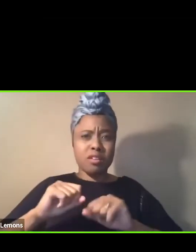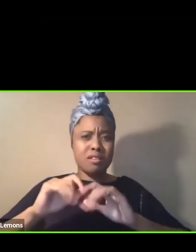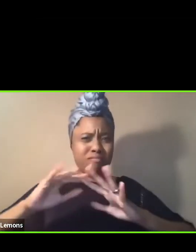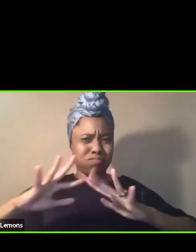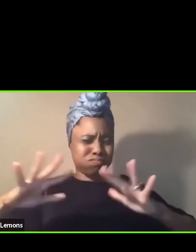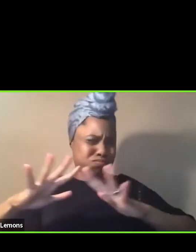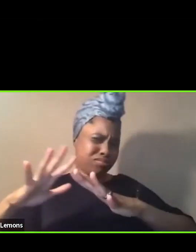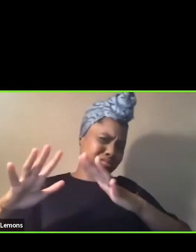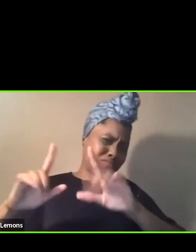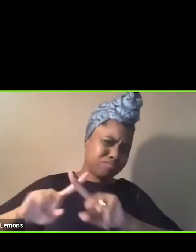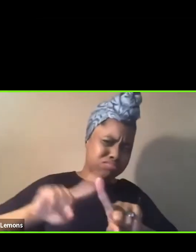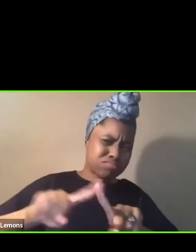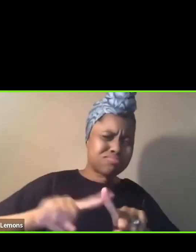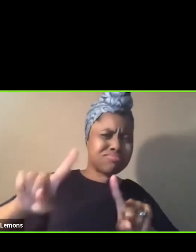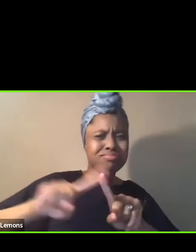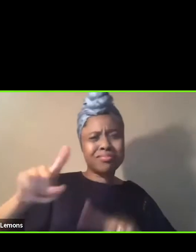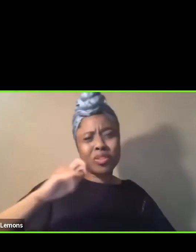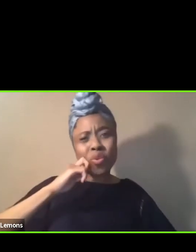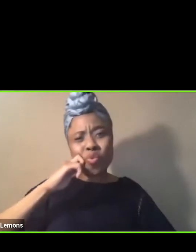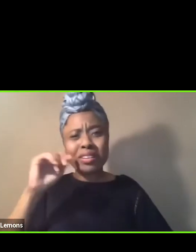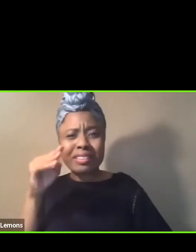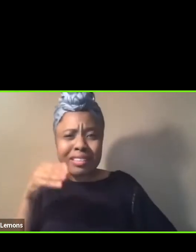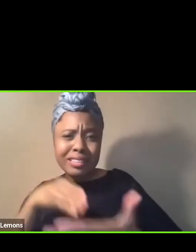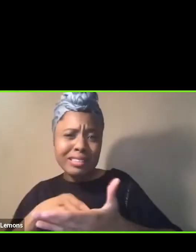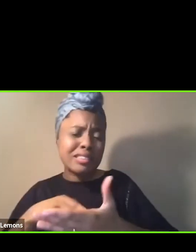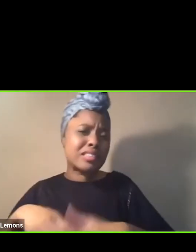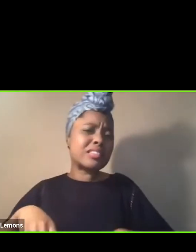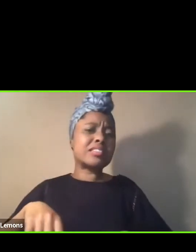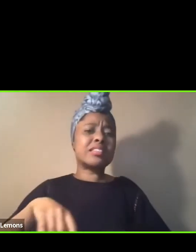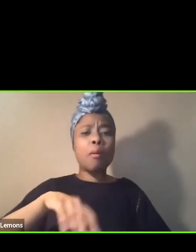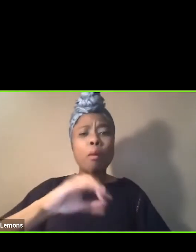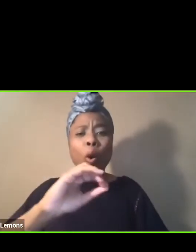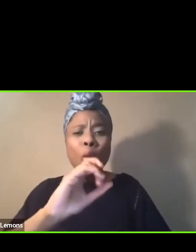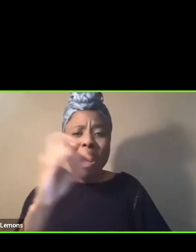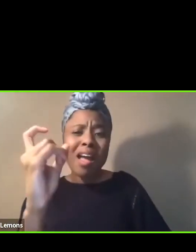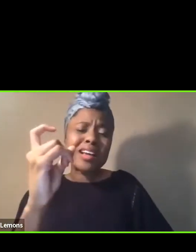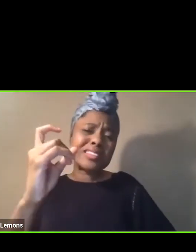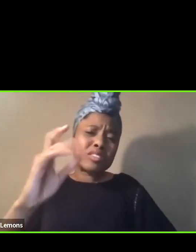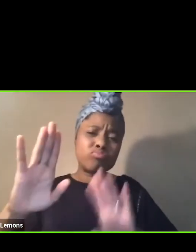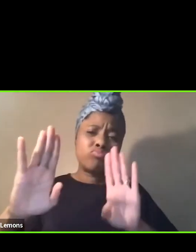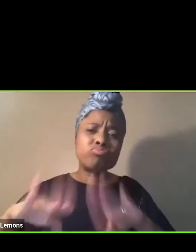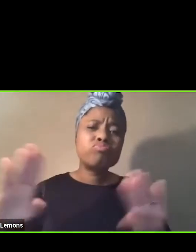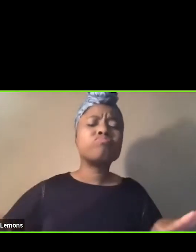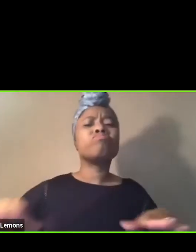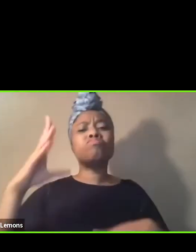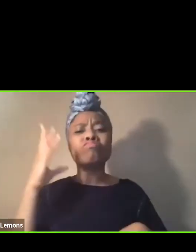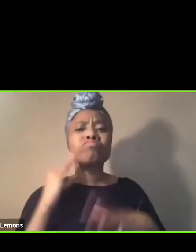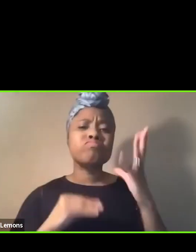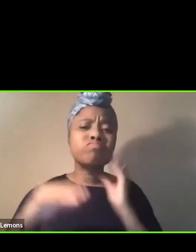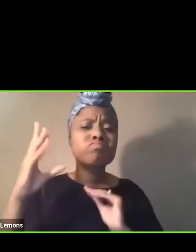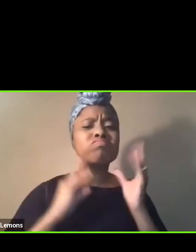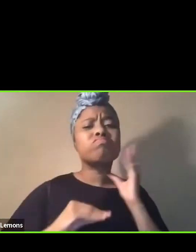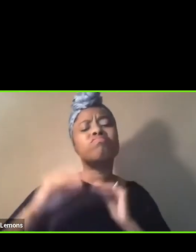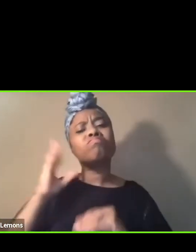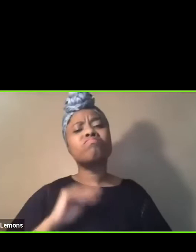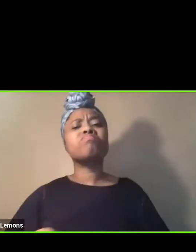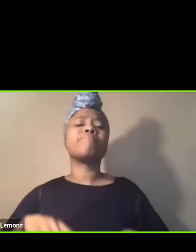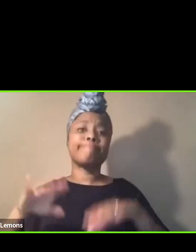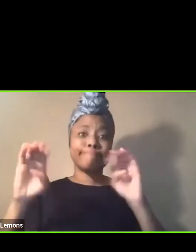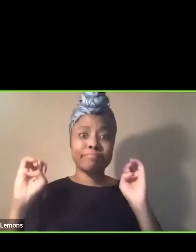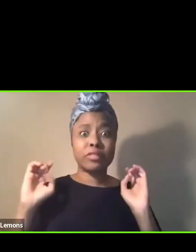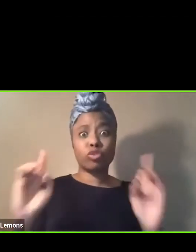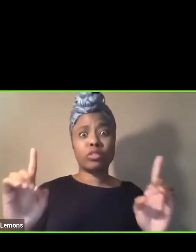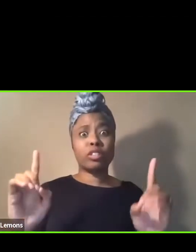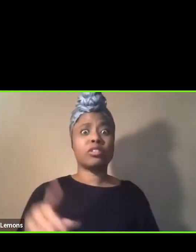that our Blackapina, O's, X's, children experience in